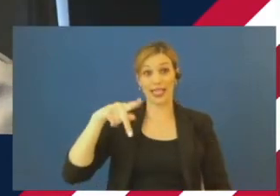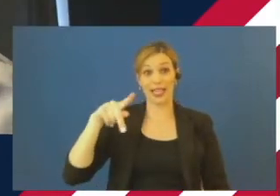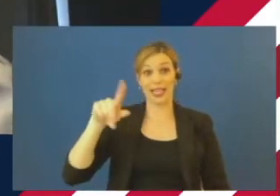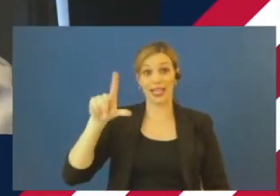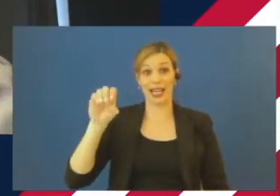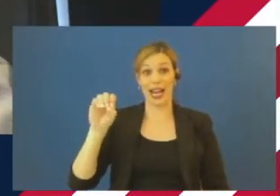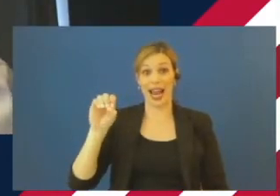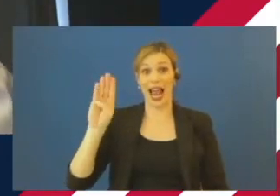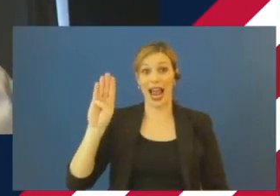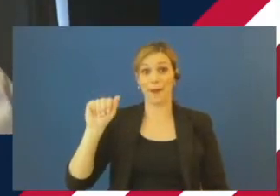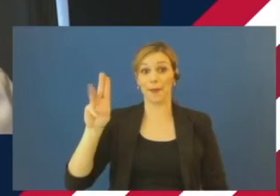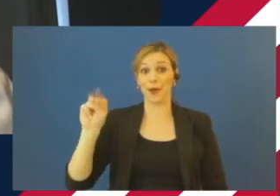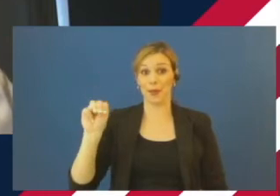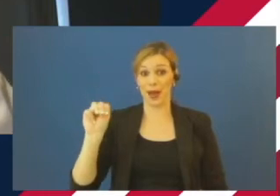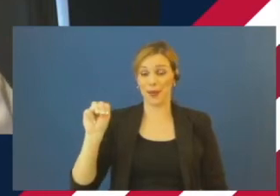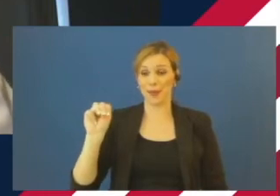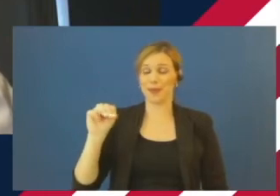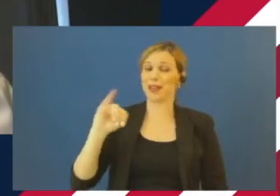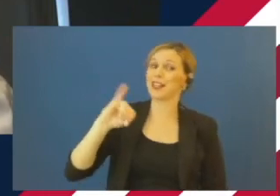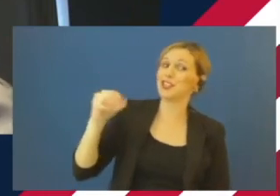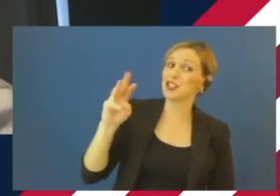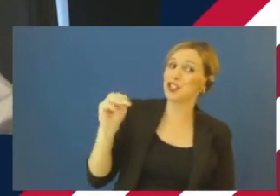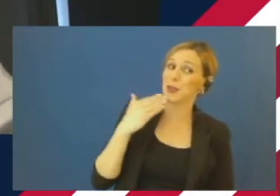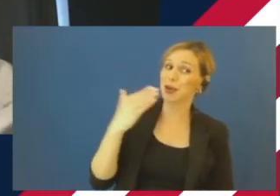good to see you and thank you for being here.